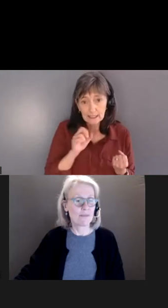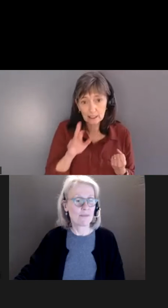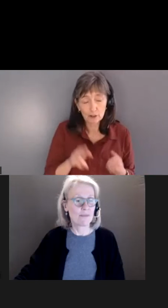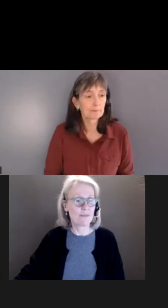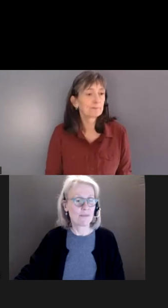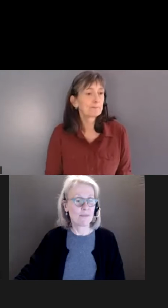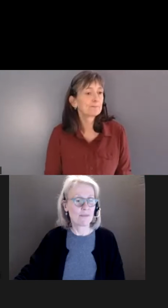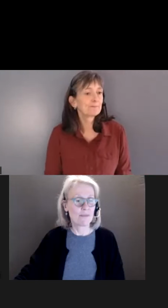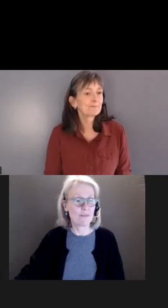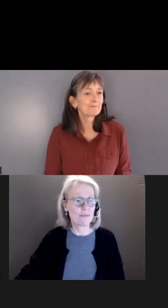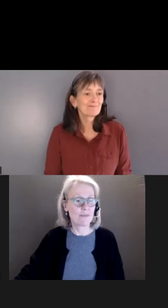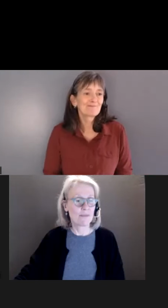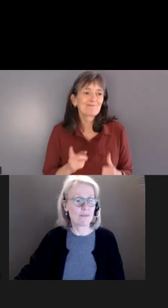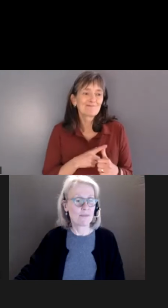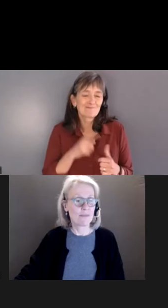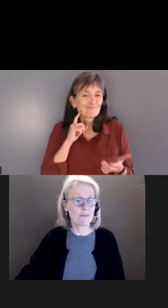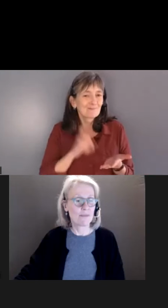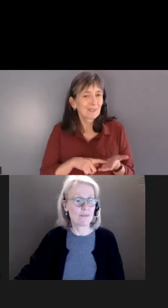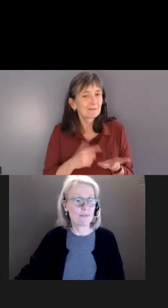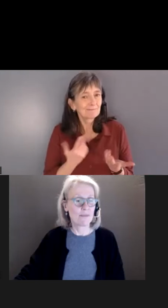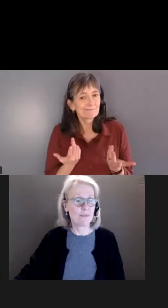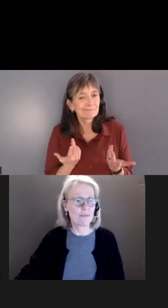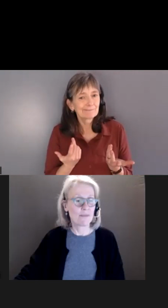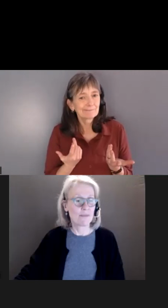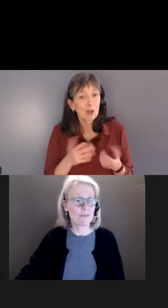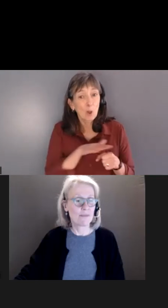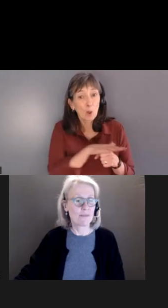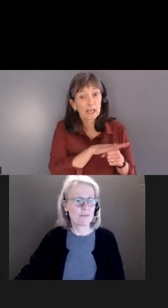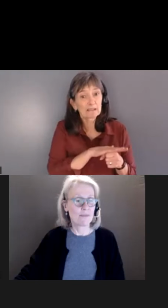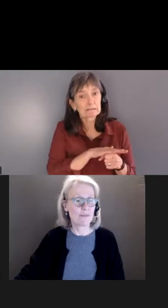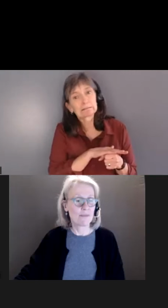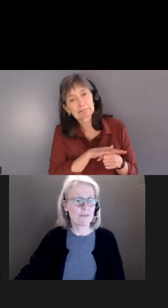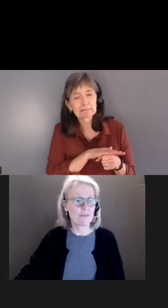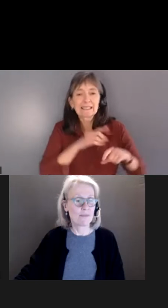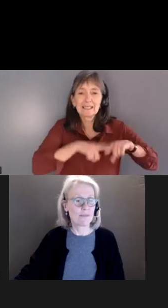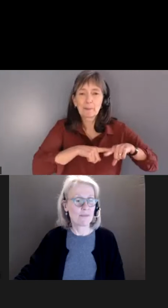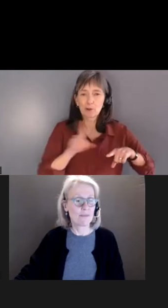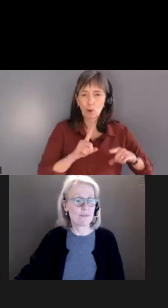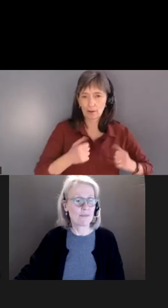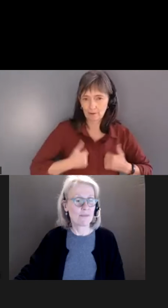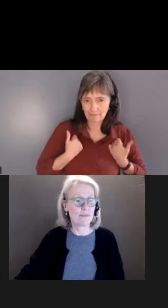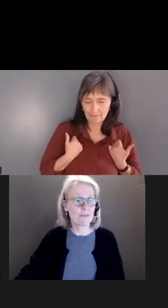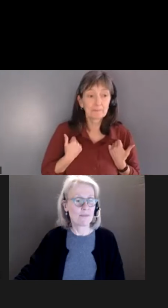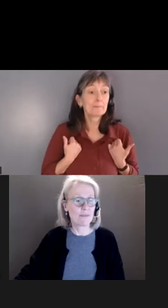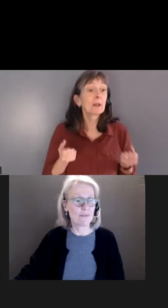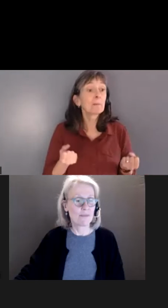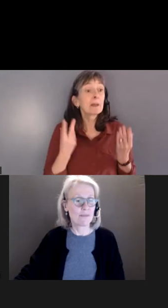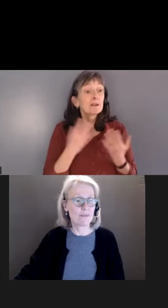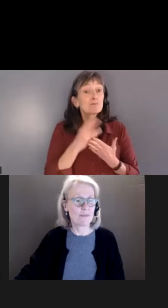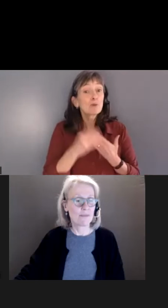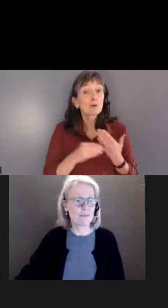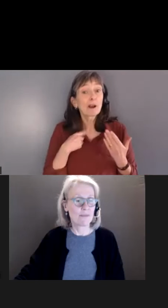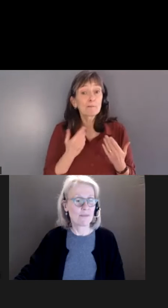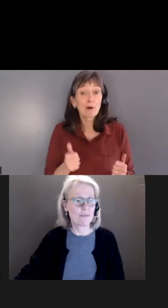limited availability of programs and services based on location. So many programs that we looked for were only offered in